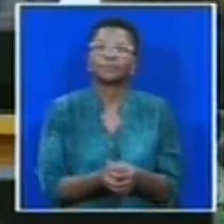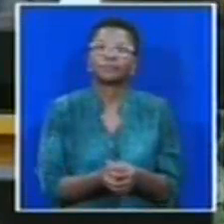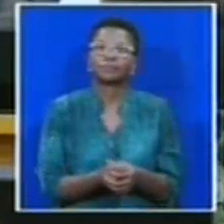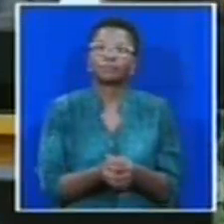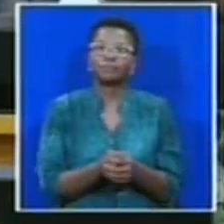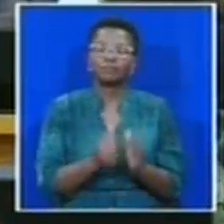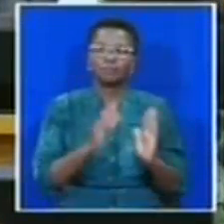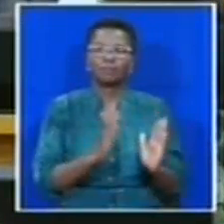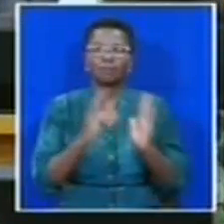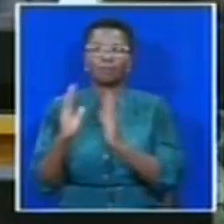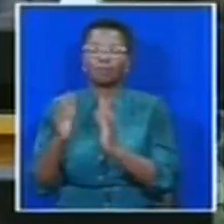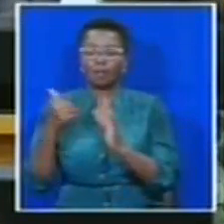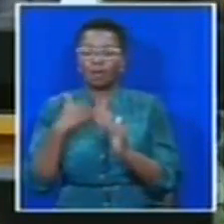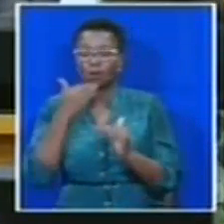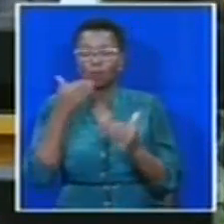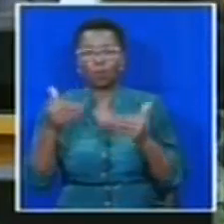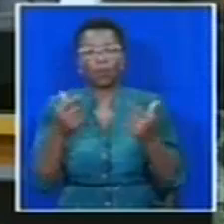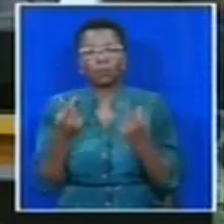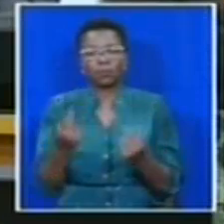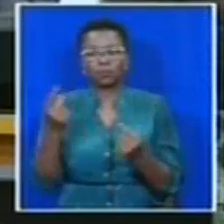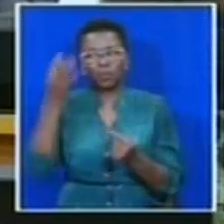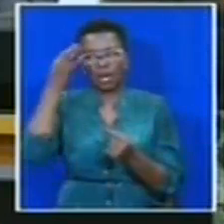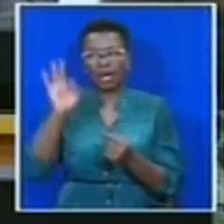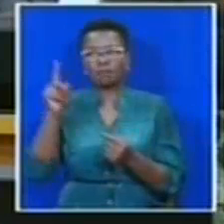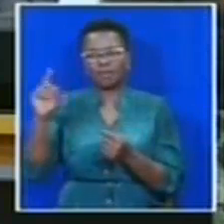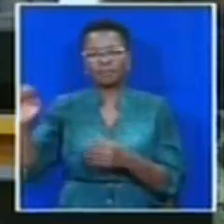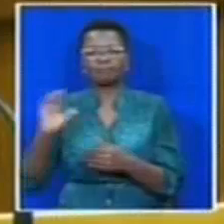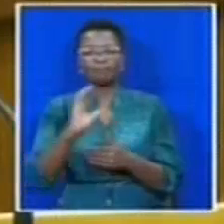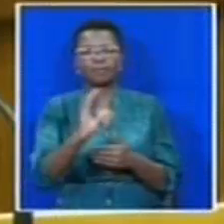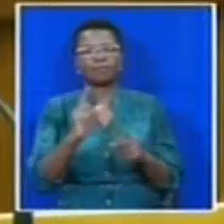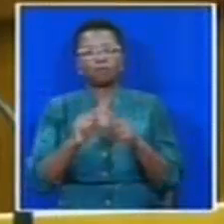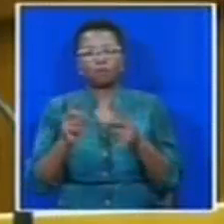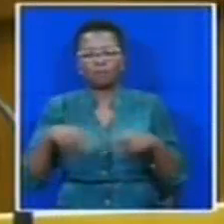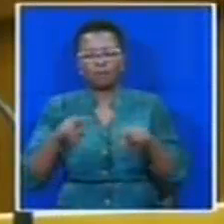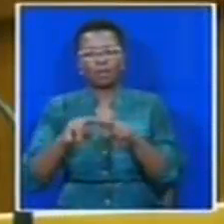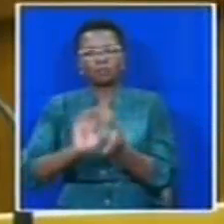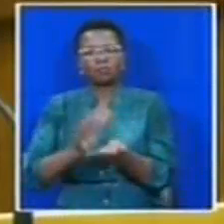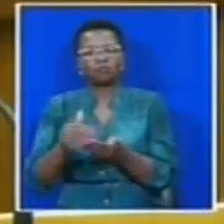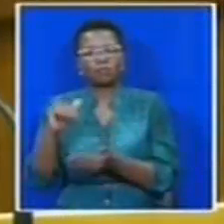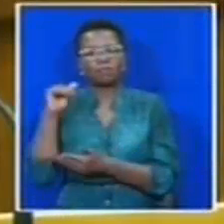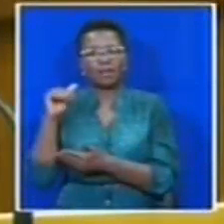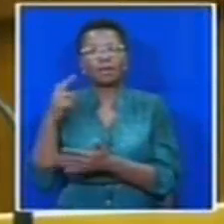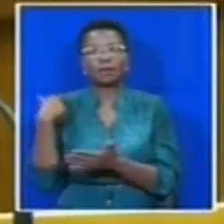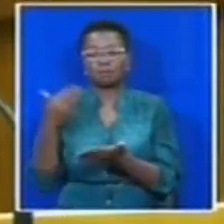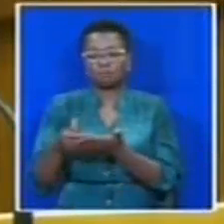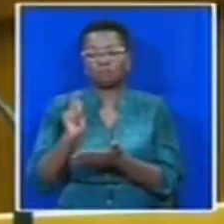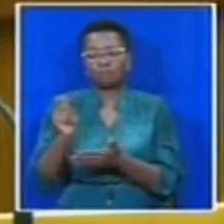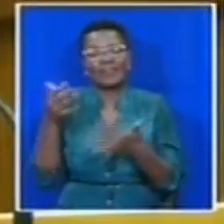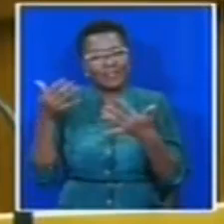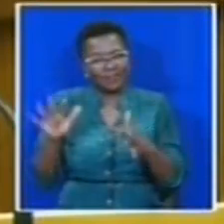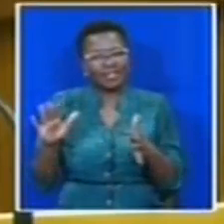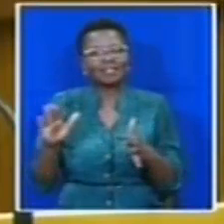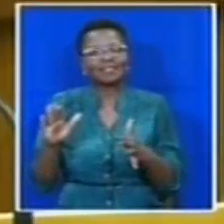It was facilitated by a government-guaranteed loan issued by the Reserve Bank, which has been fully repaid with interest.